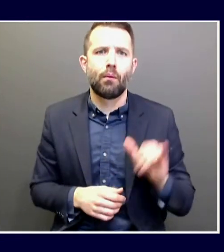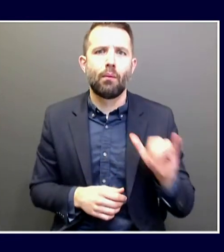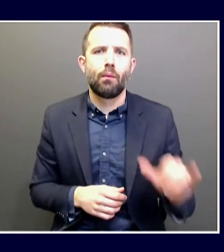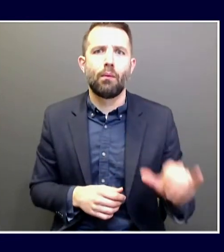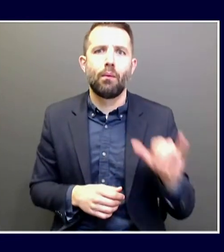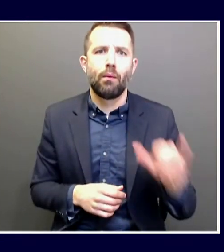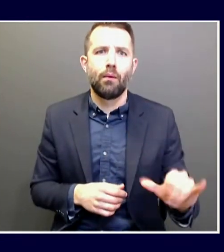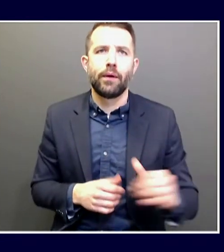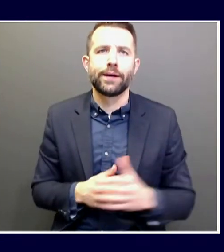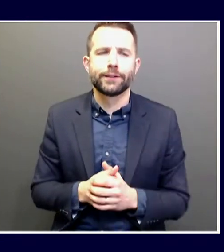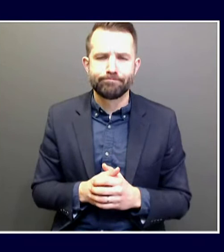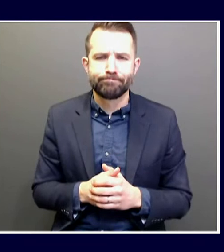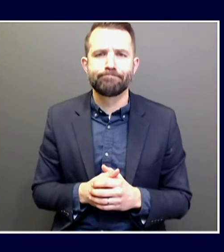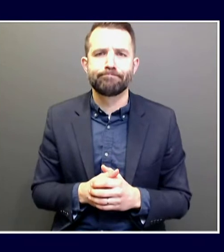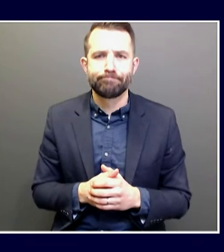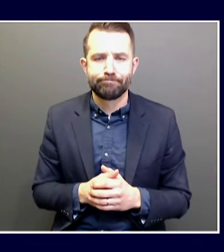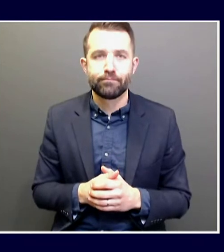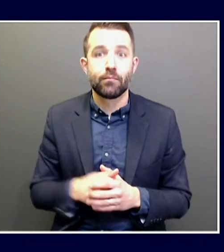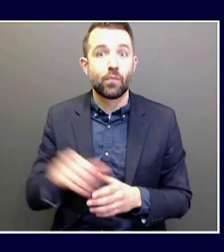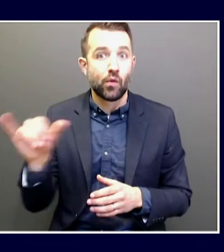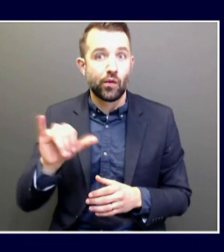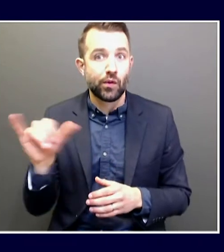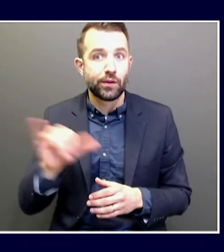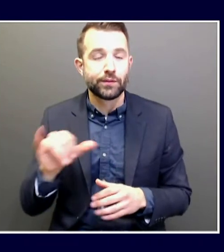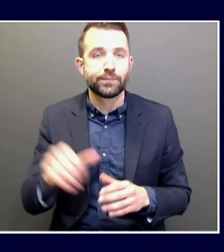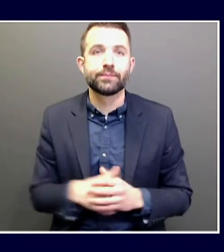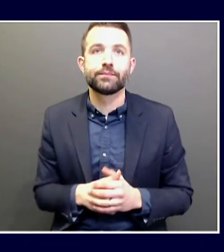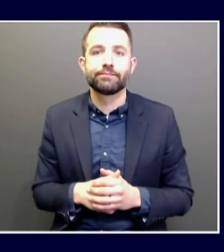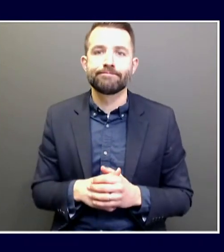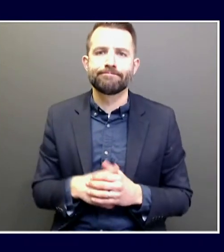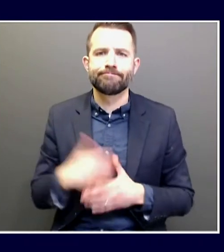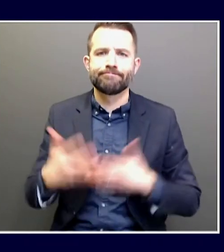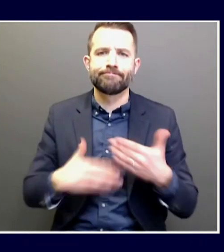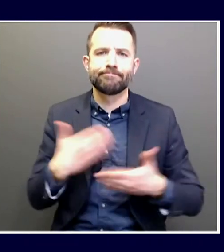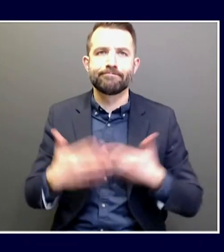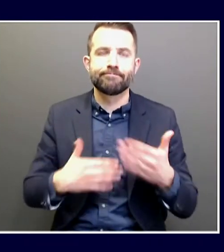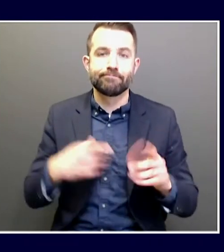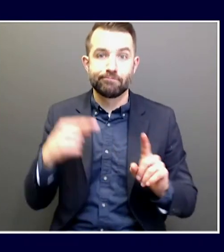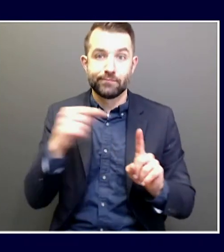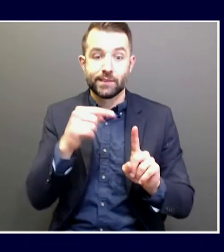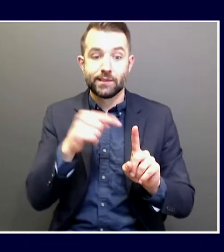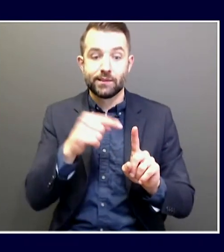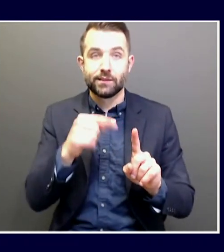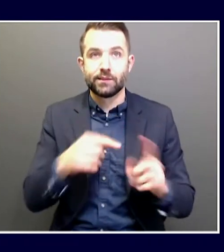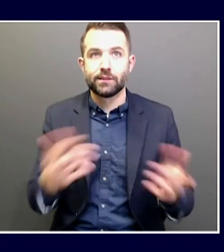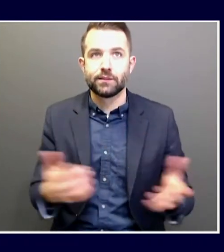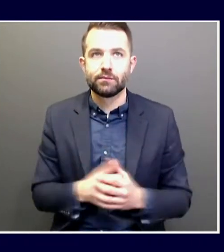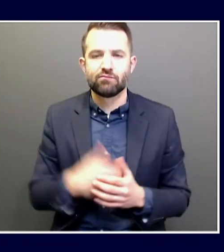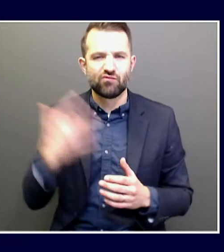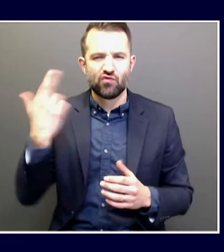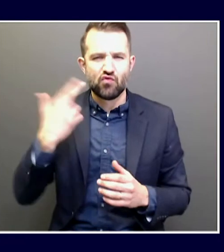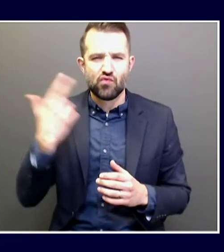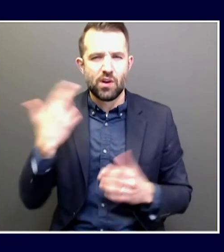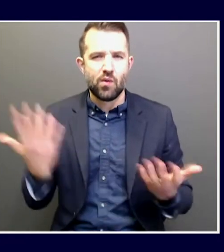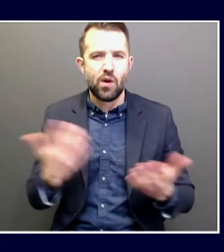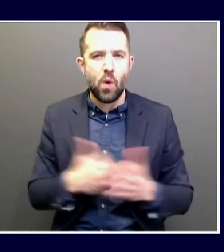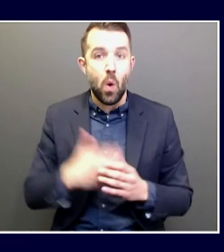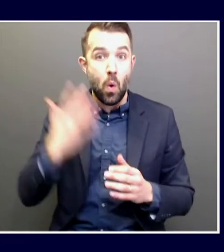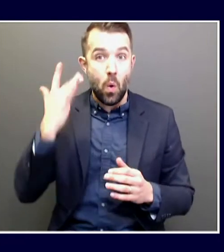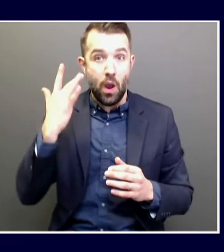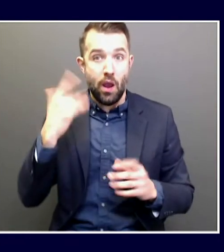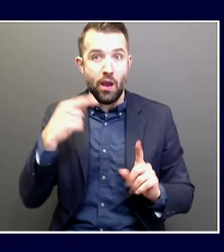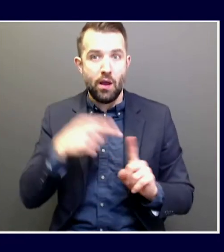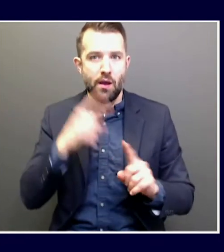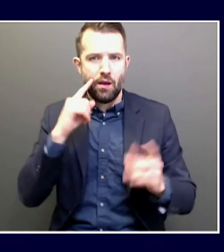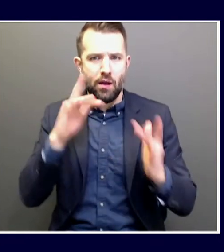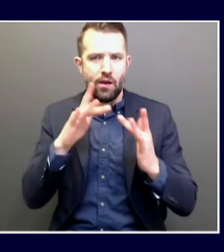Also, and the thinking here, the thinking behind doing this is that you sort of